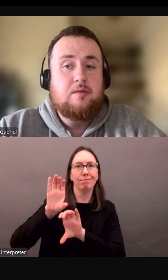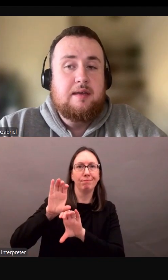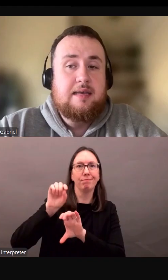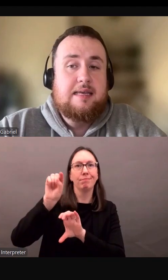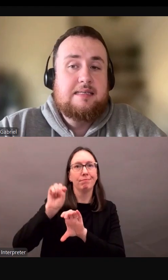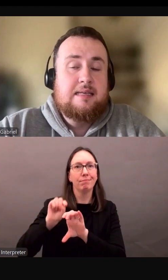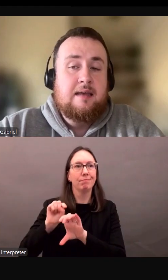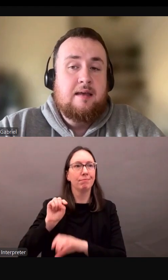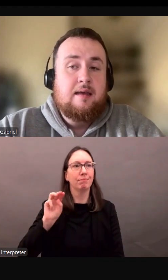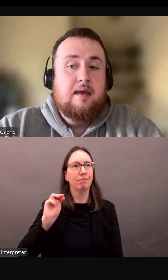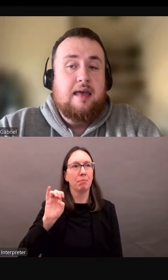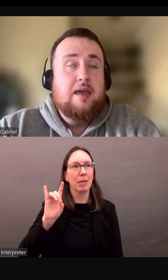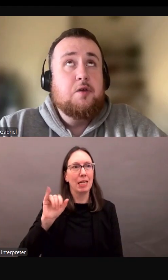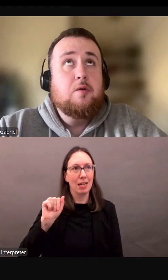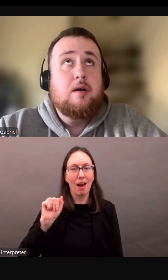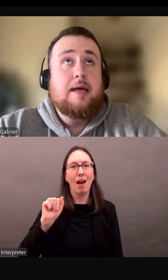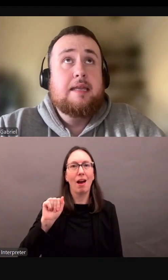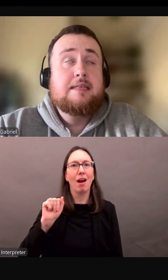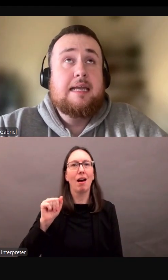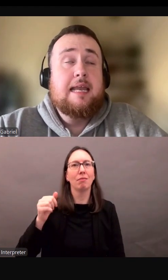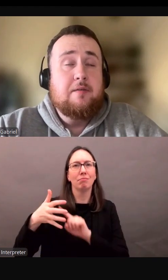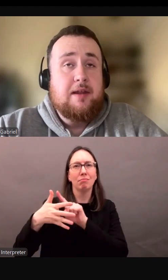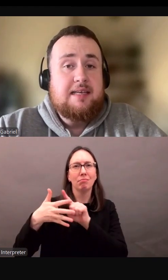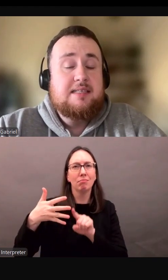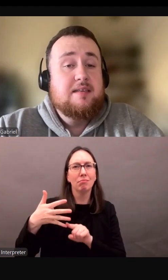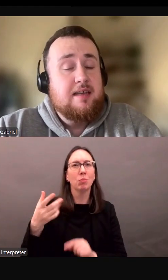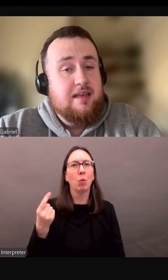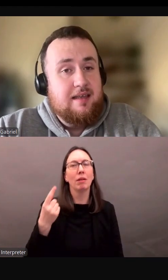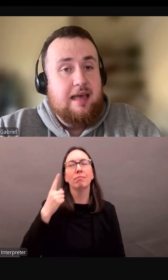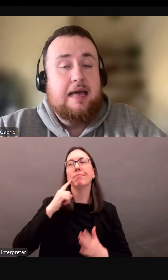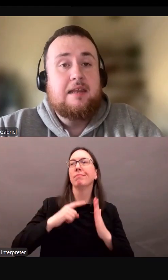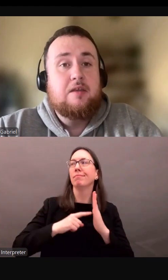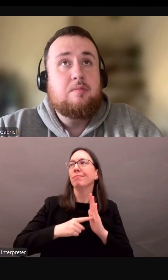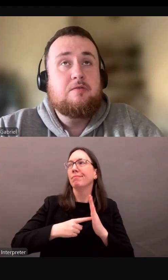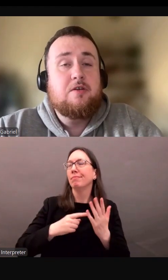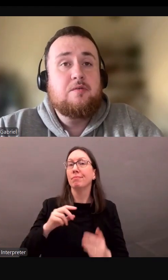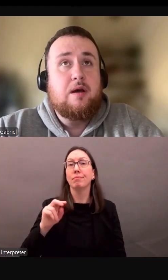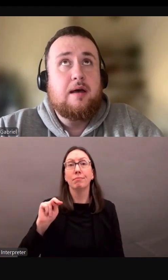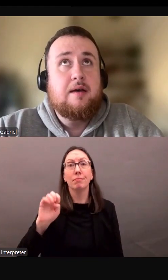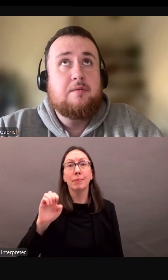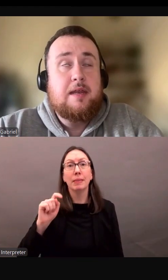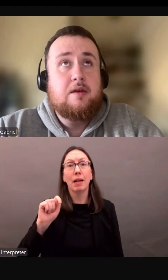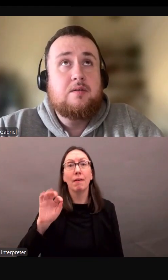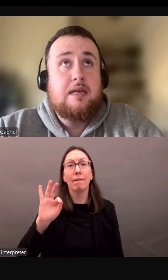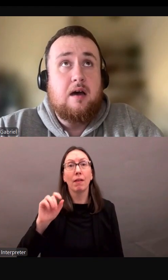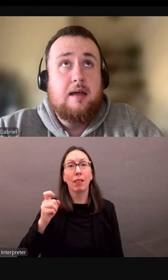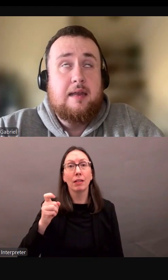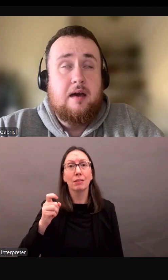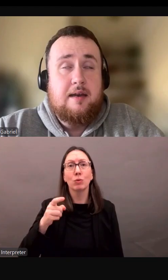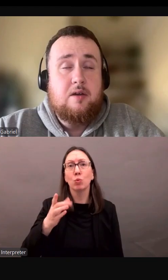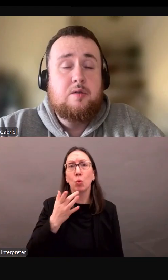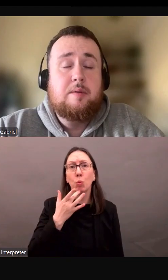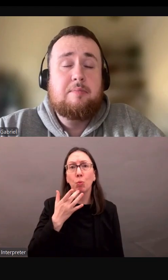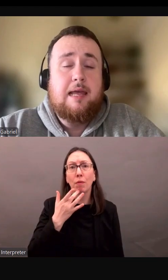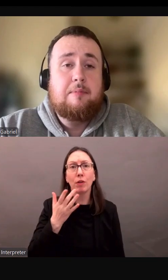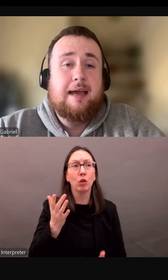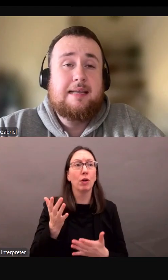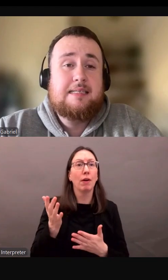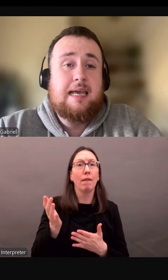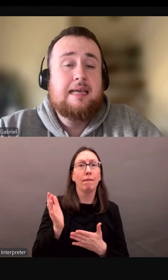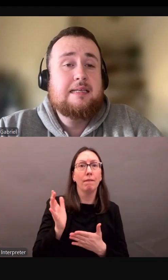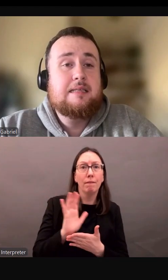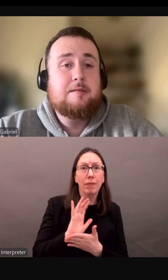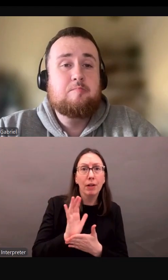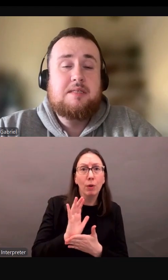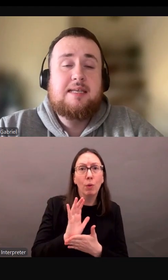do is if you are on, say, Netflix, and you prefer videos and audio to be played back at,